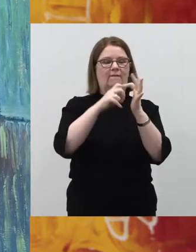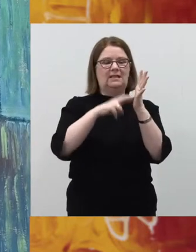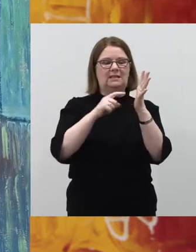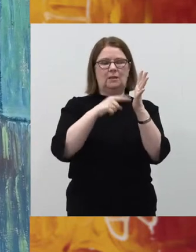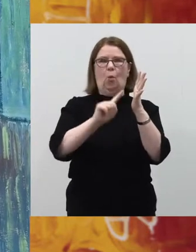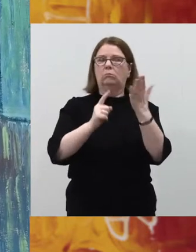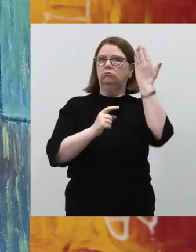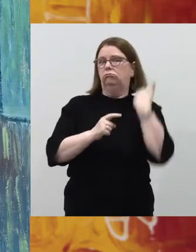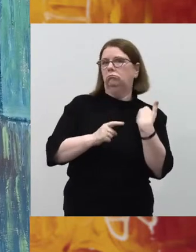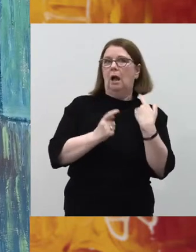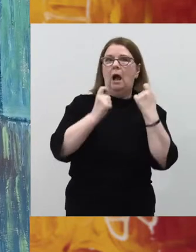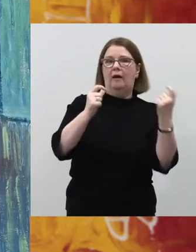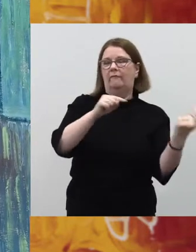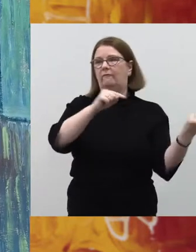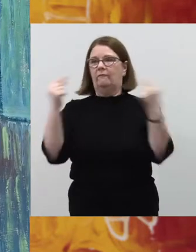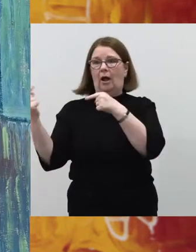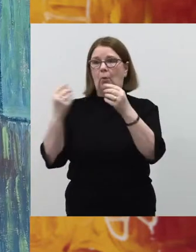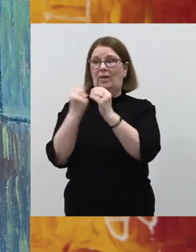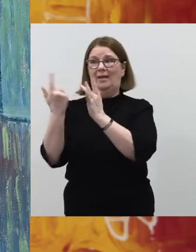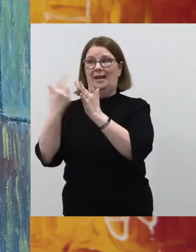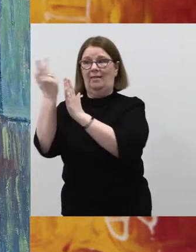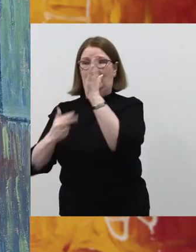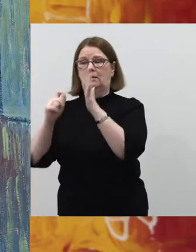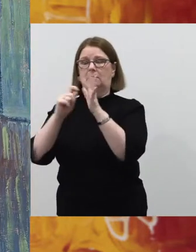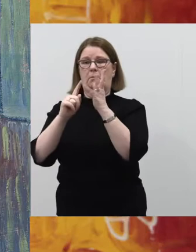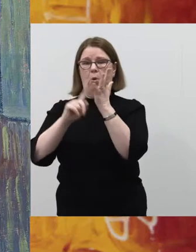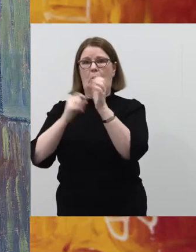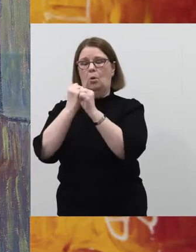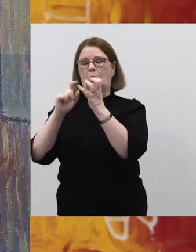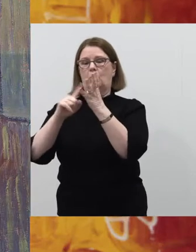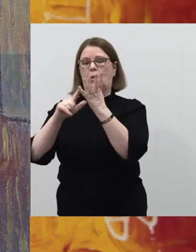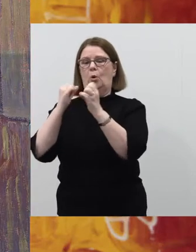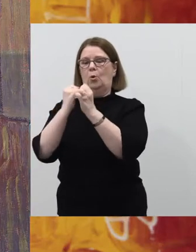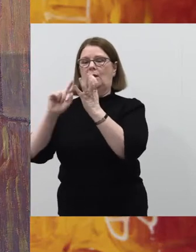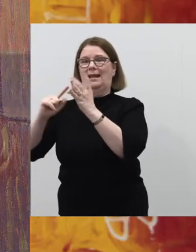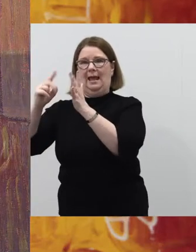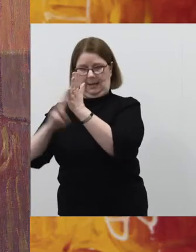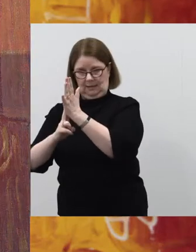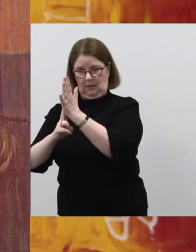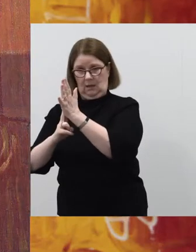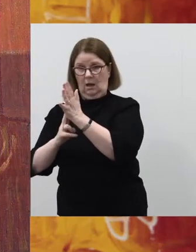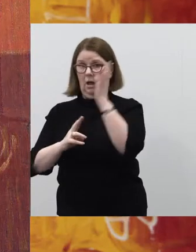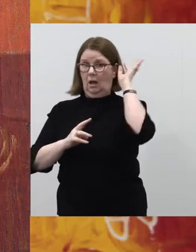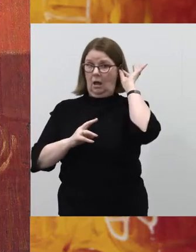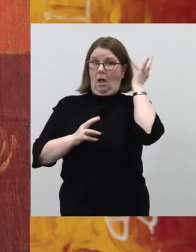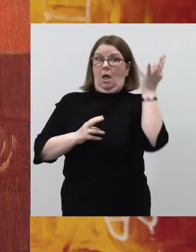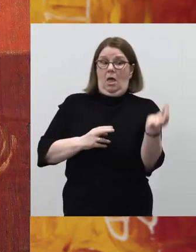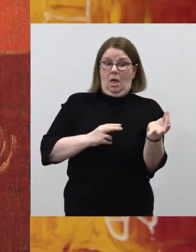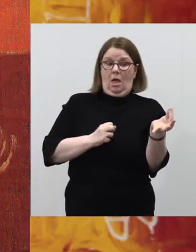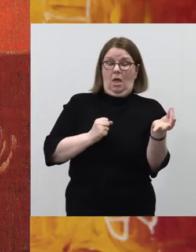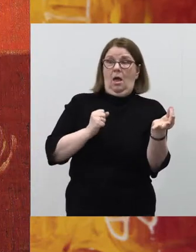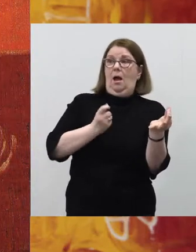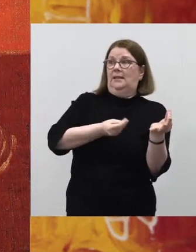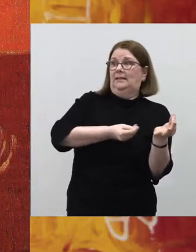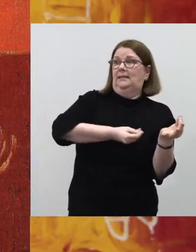brothel. His chronicling of the incident's aftermath in Self-Portrait with Bandaged Ear and Self-Portrait with